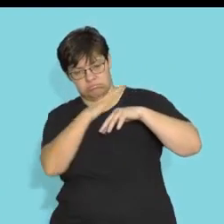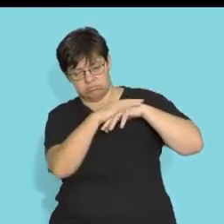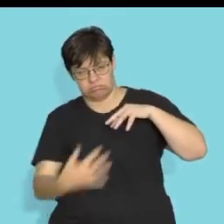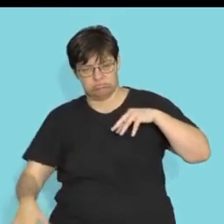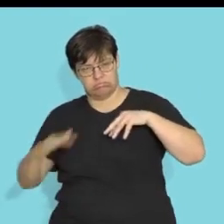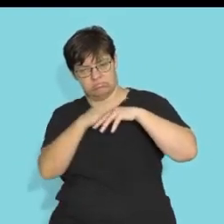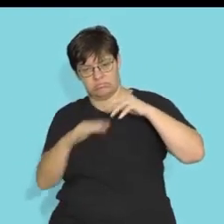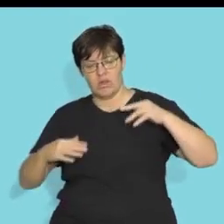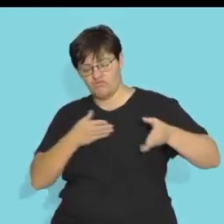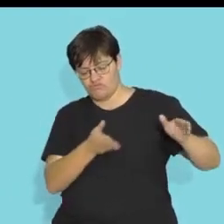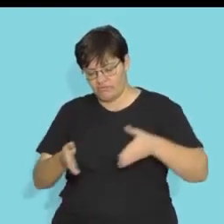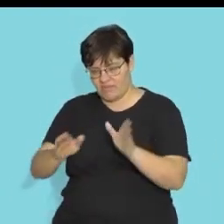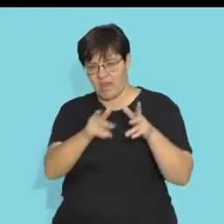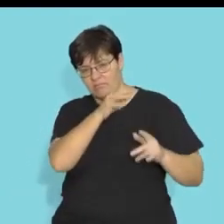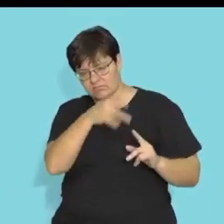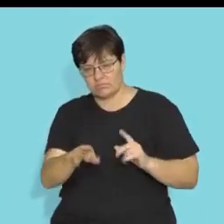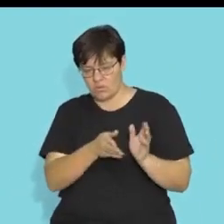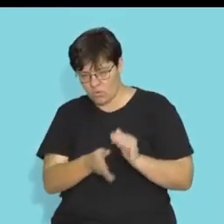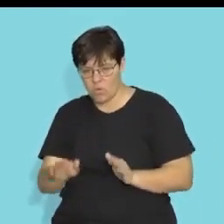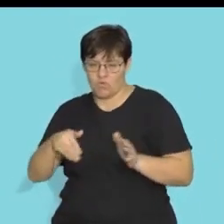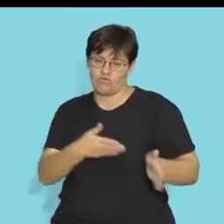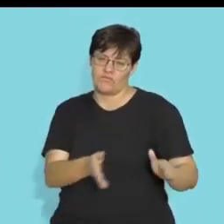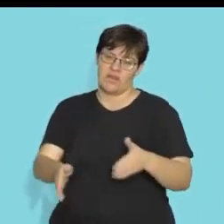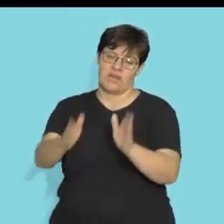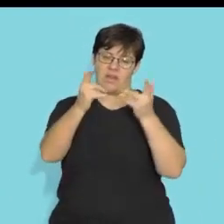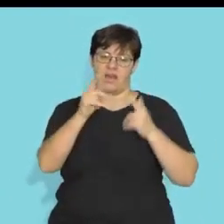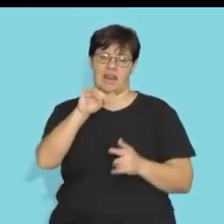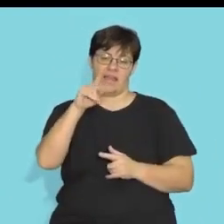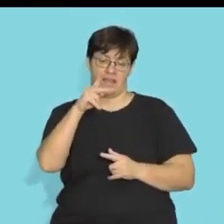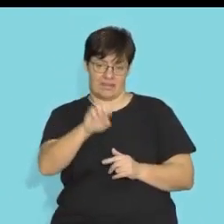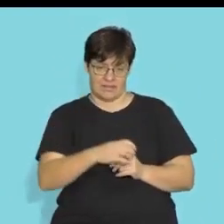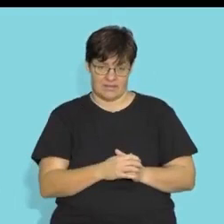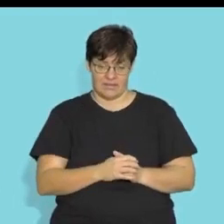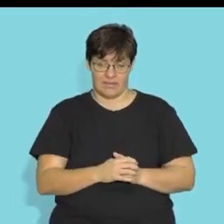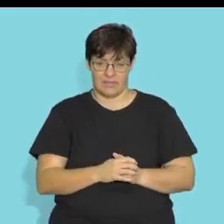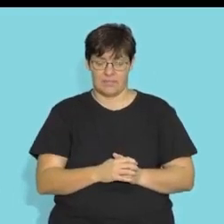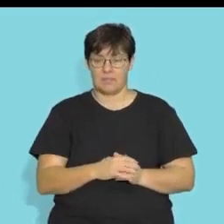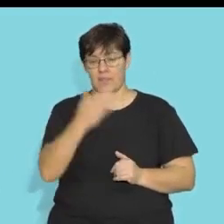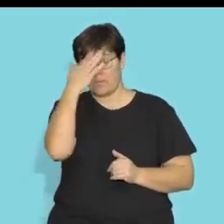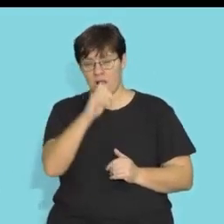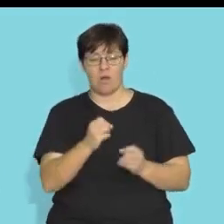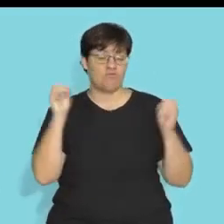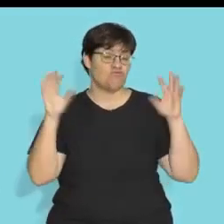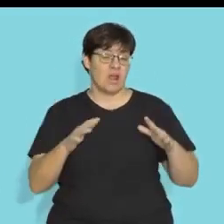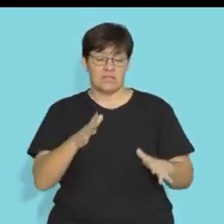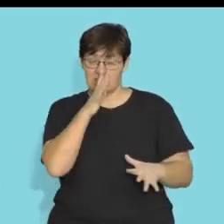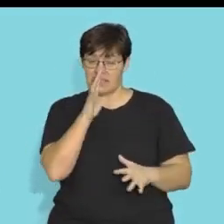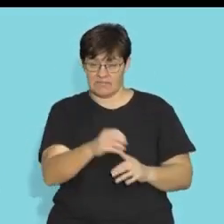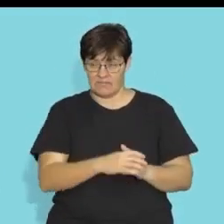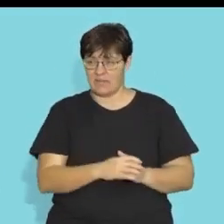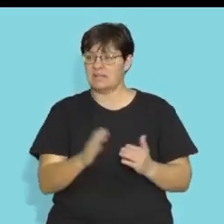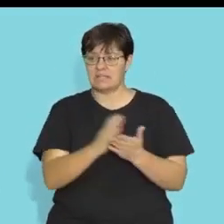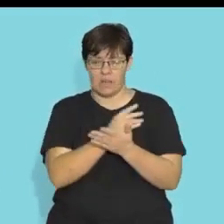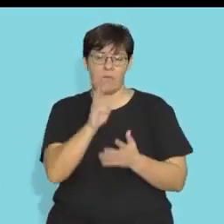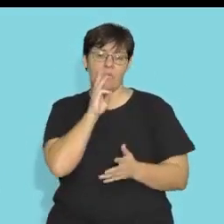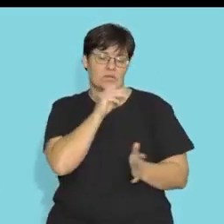rains and forms streams and rivers that flow into lakes and oceans. So we do know that when we have lots of rain,